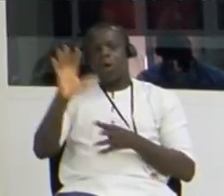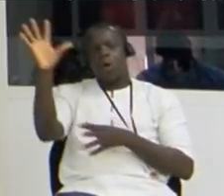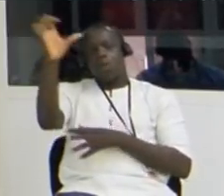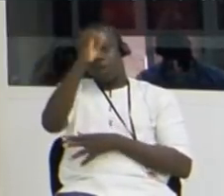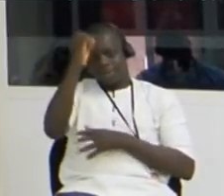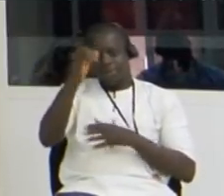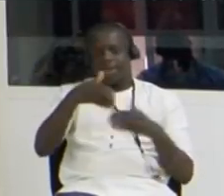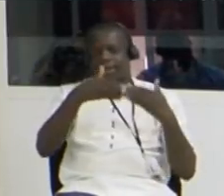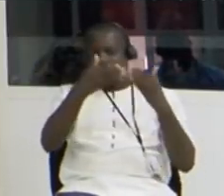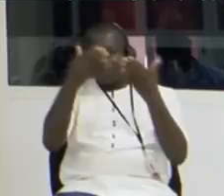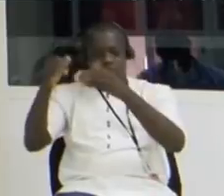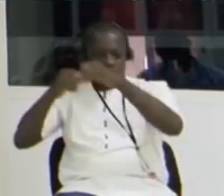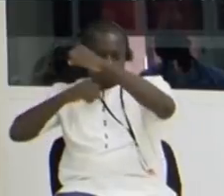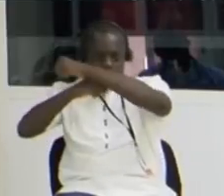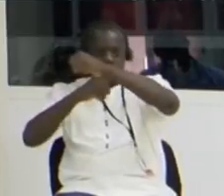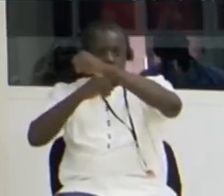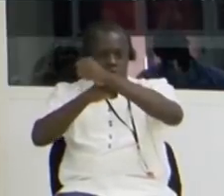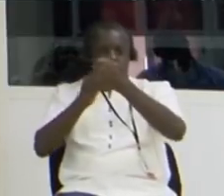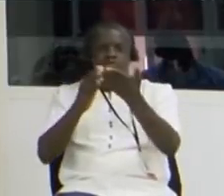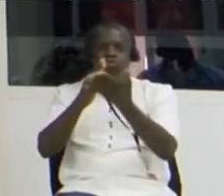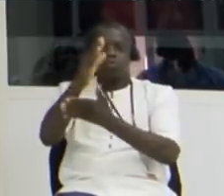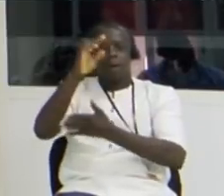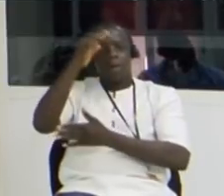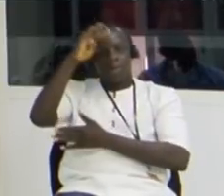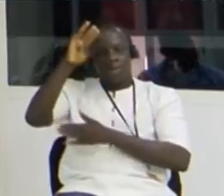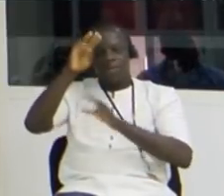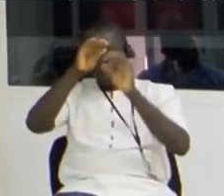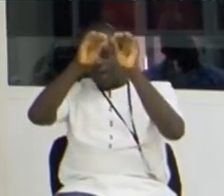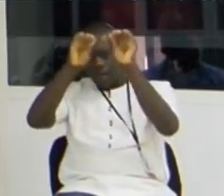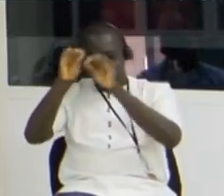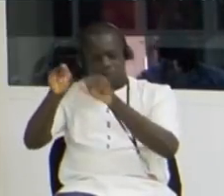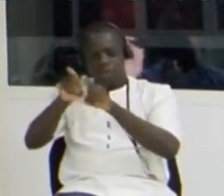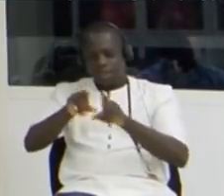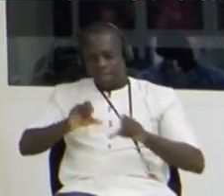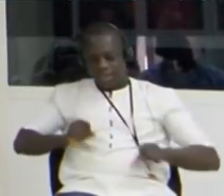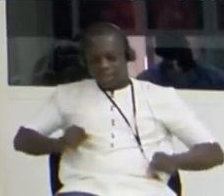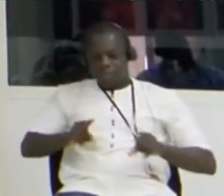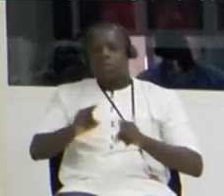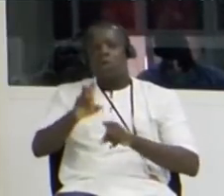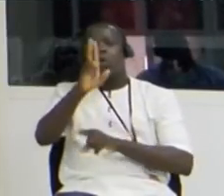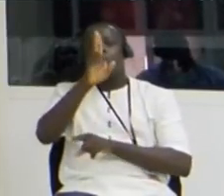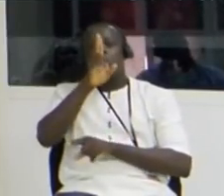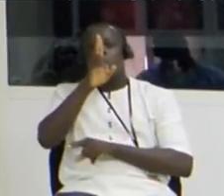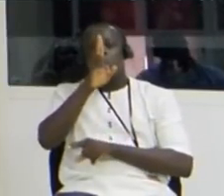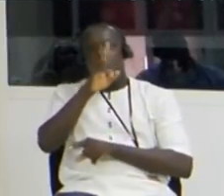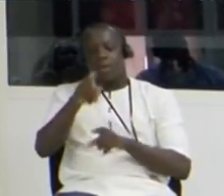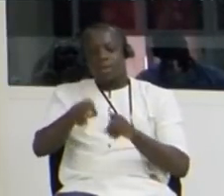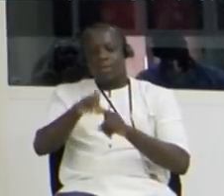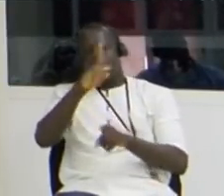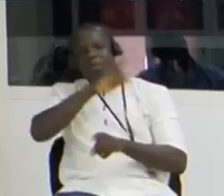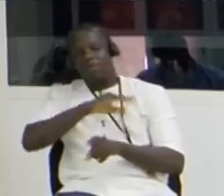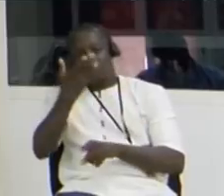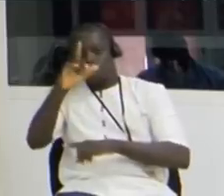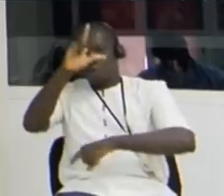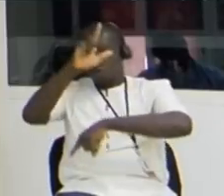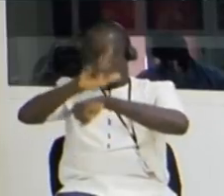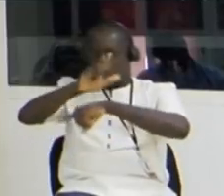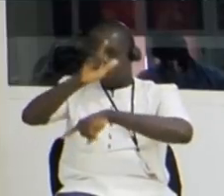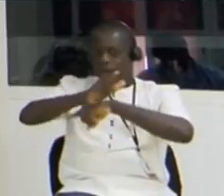awarded scholarships through the Ministry of Education, especially those who benefited from local programs here in the country.